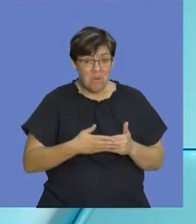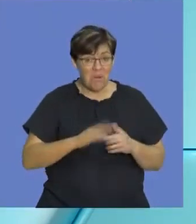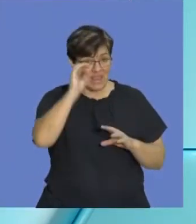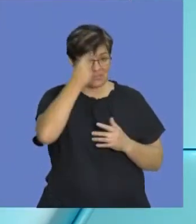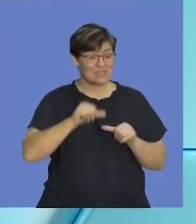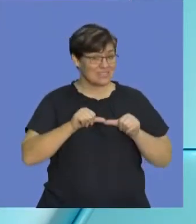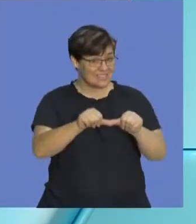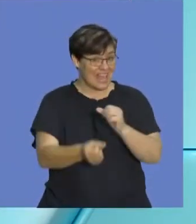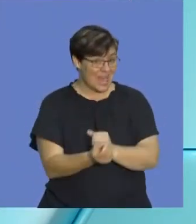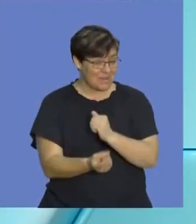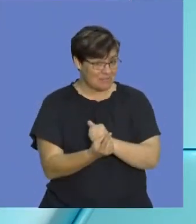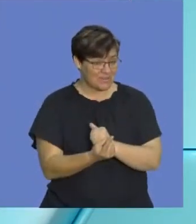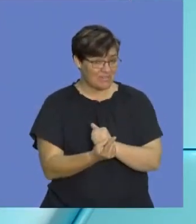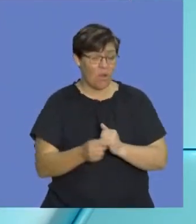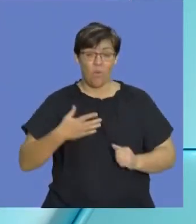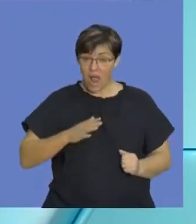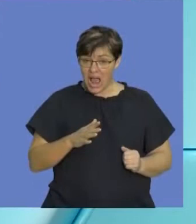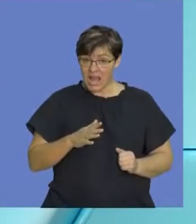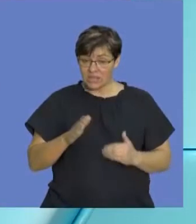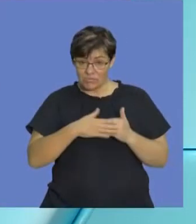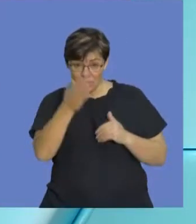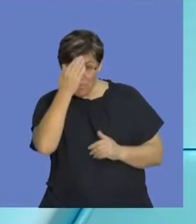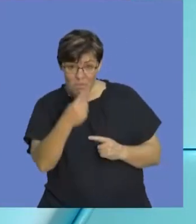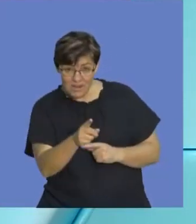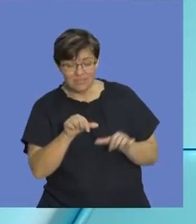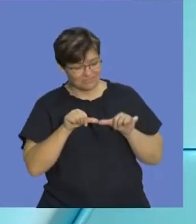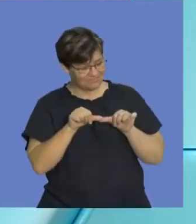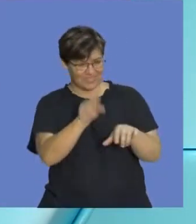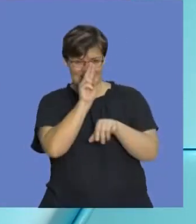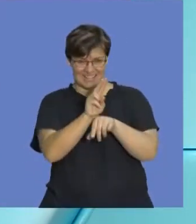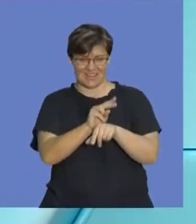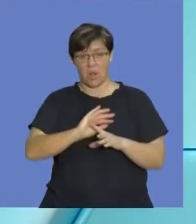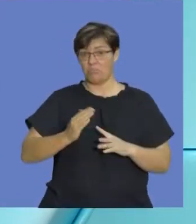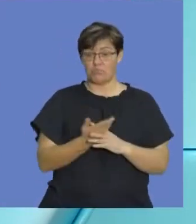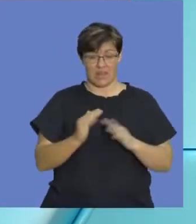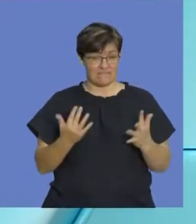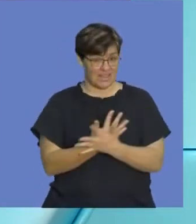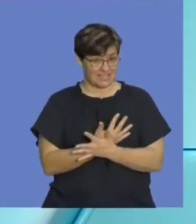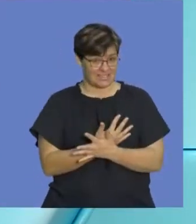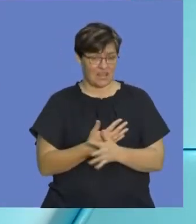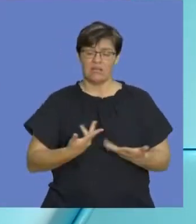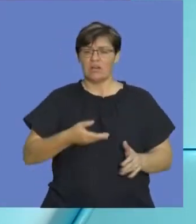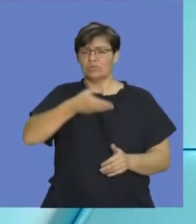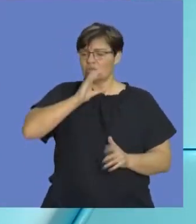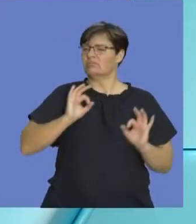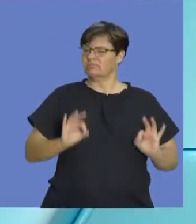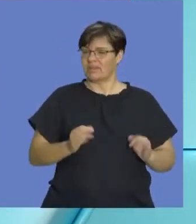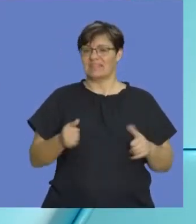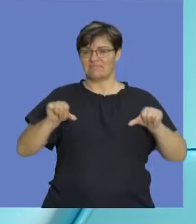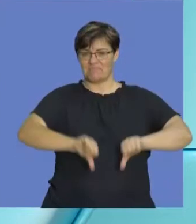up. So if you want to know more, you have to stay with us. We're going to take a quick break, refresh, and see you just